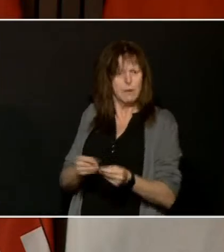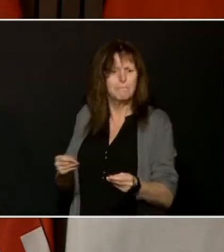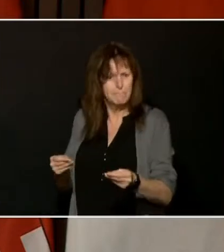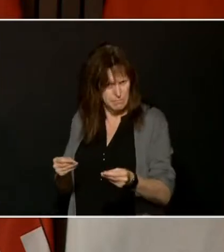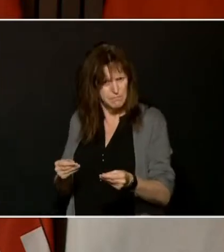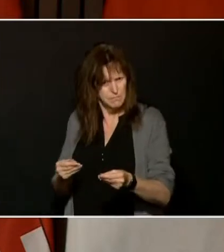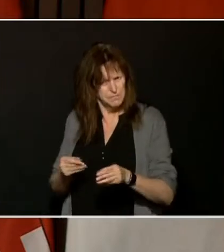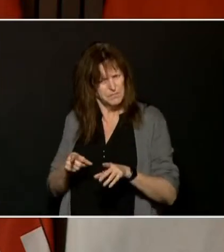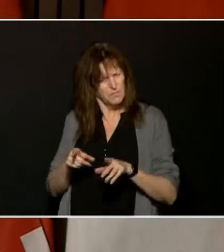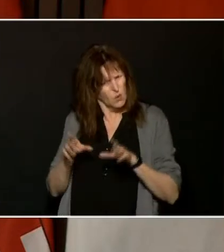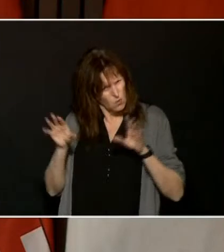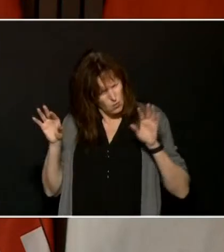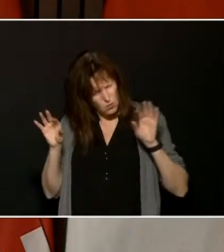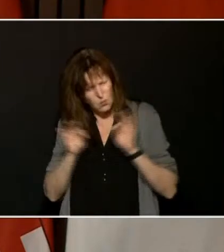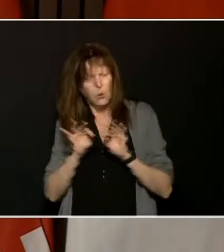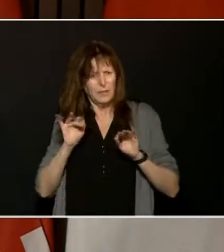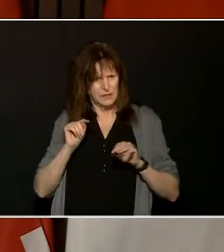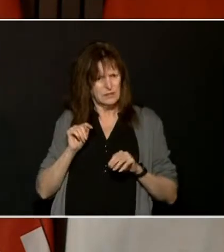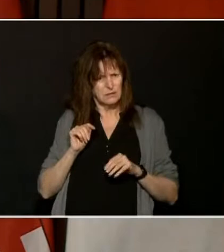capacity to respond to new variants.